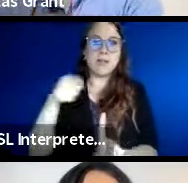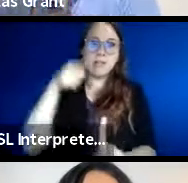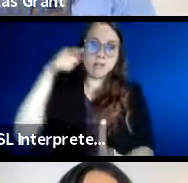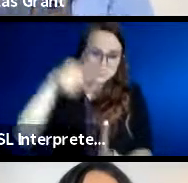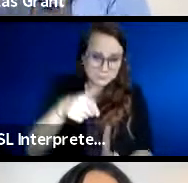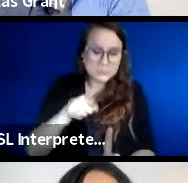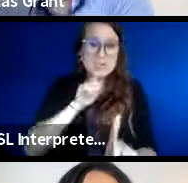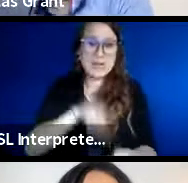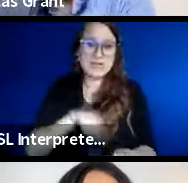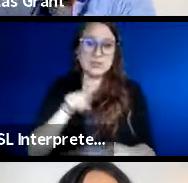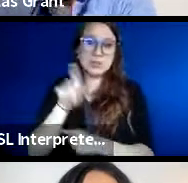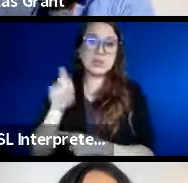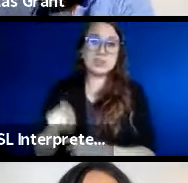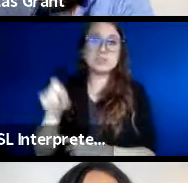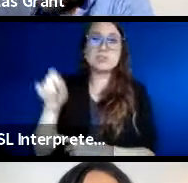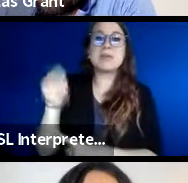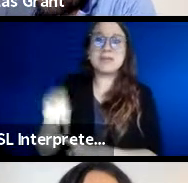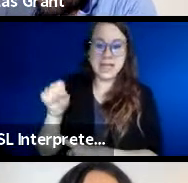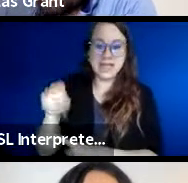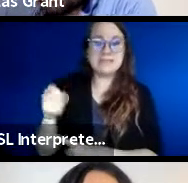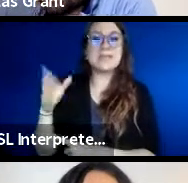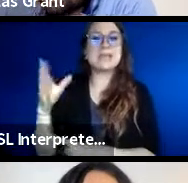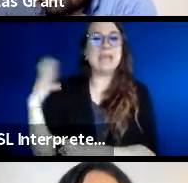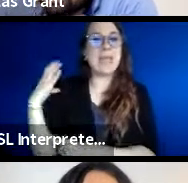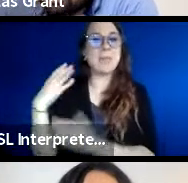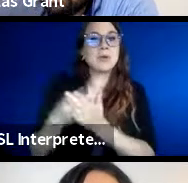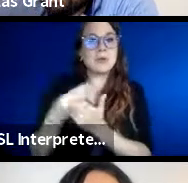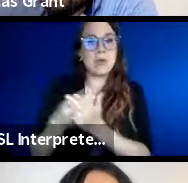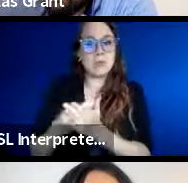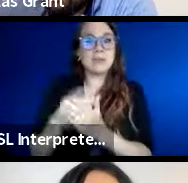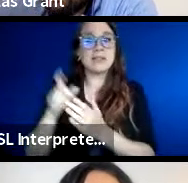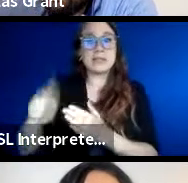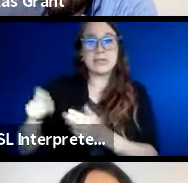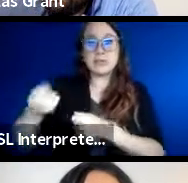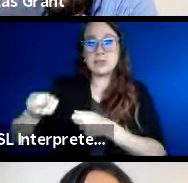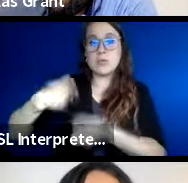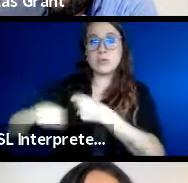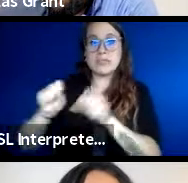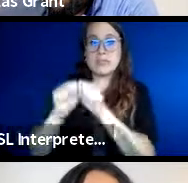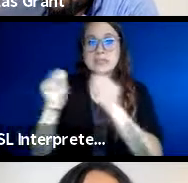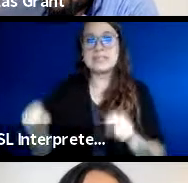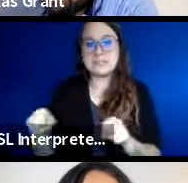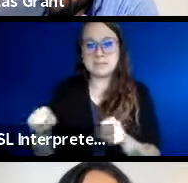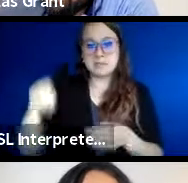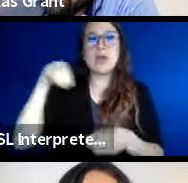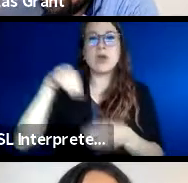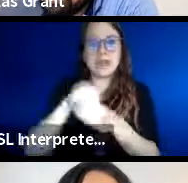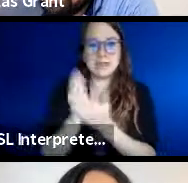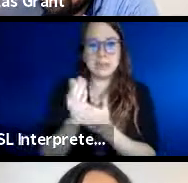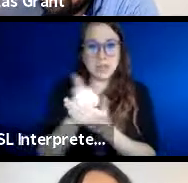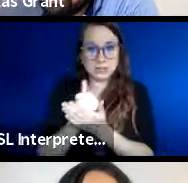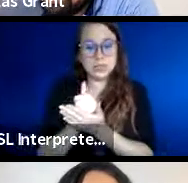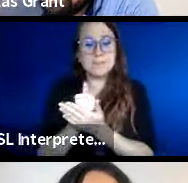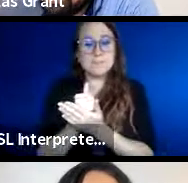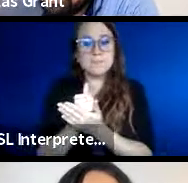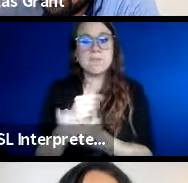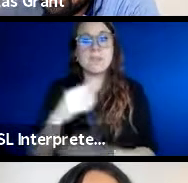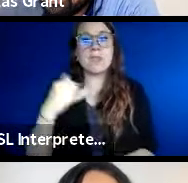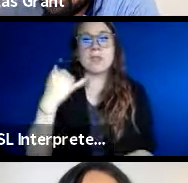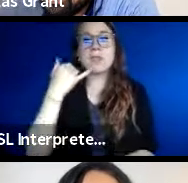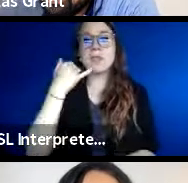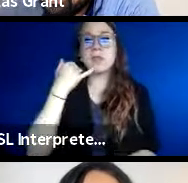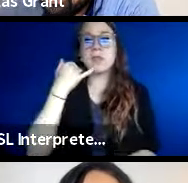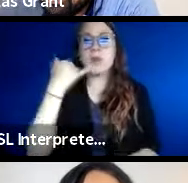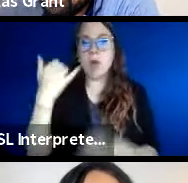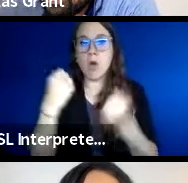the capital dollars that are needed to replace the system are in the budget. The call support,